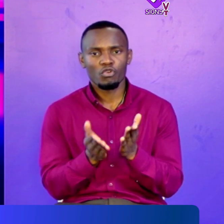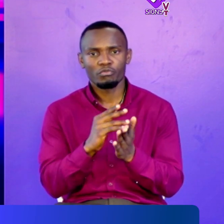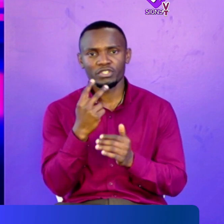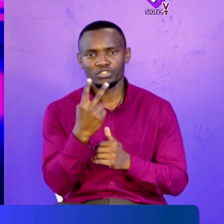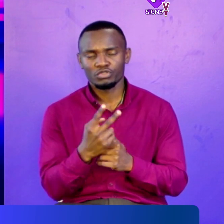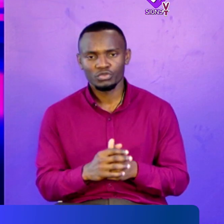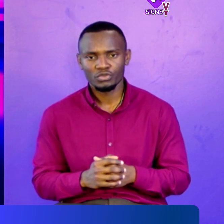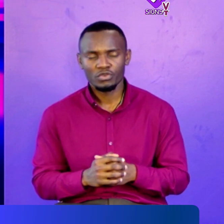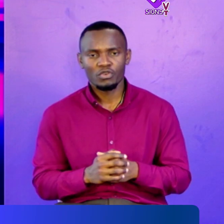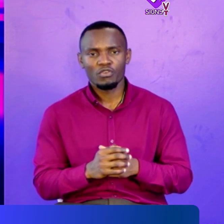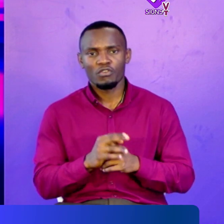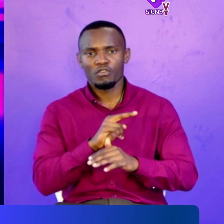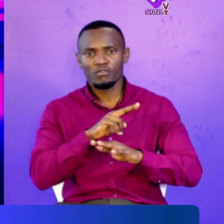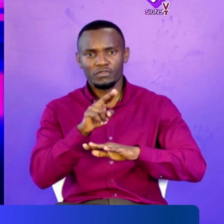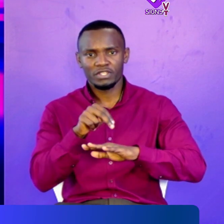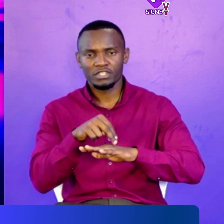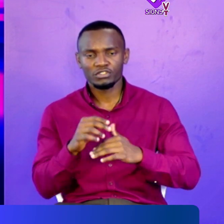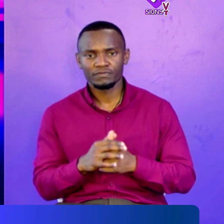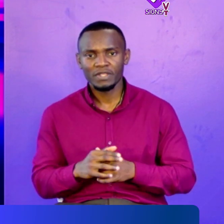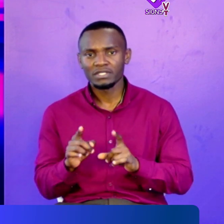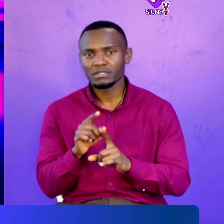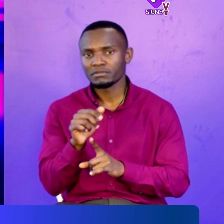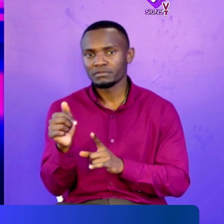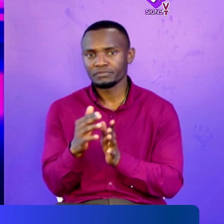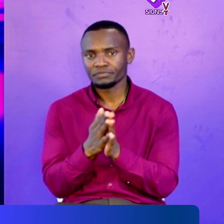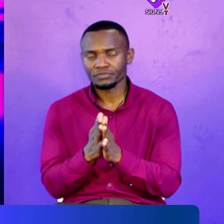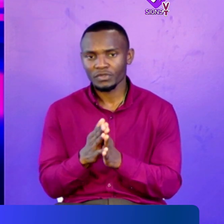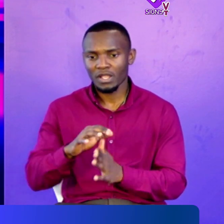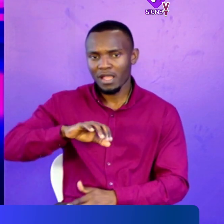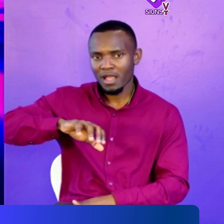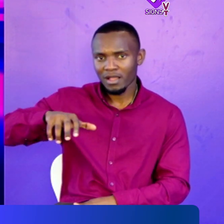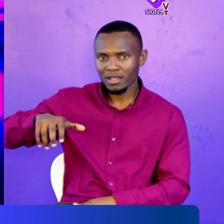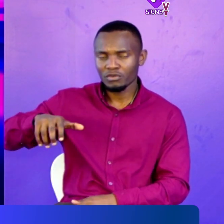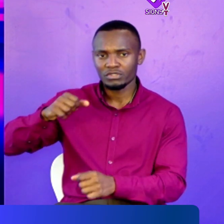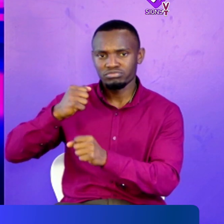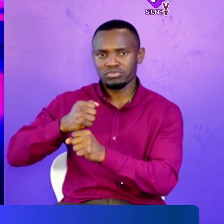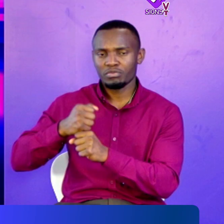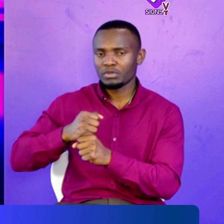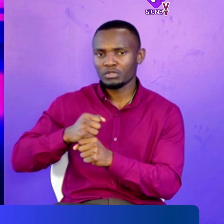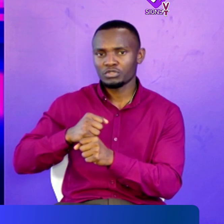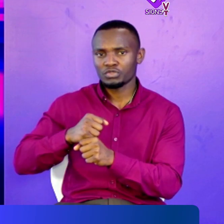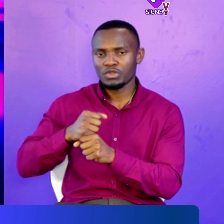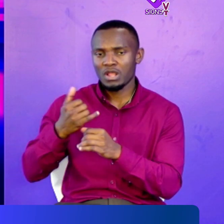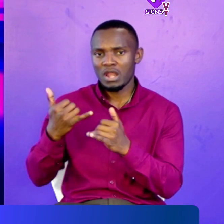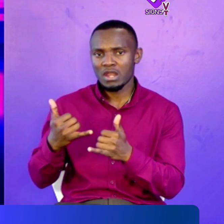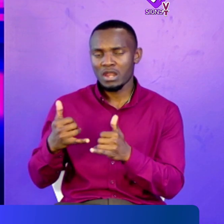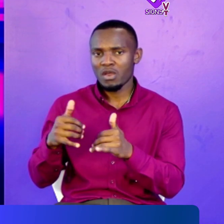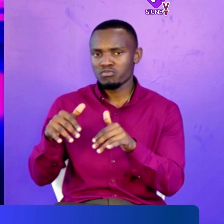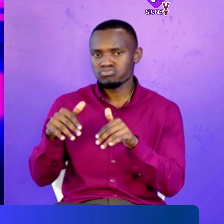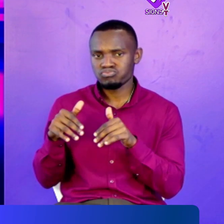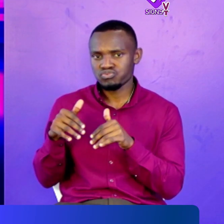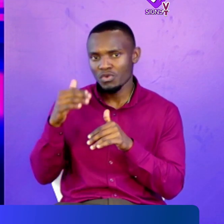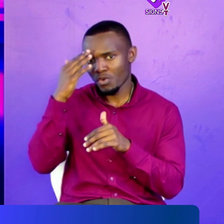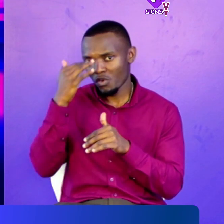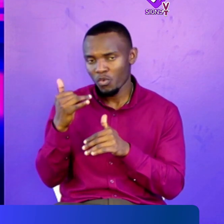the Nation this morning. Among other stories, county operations stole over tenders fight with state. Now, officials say